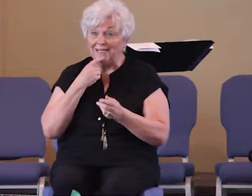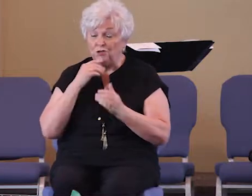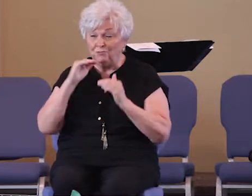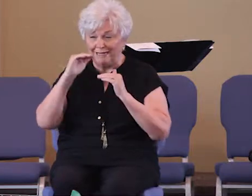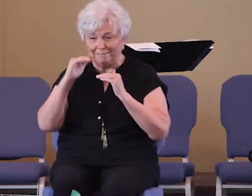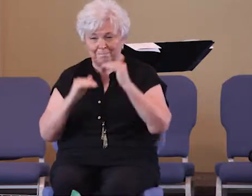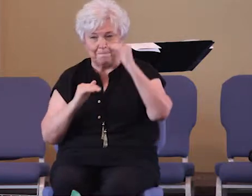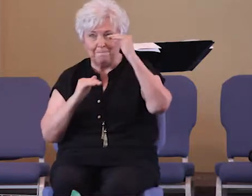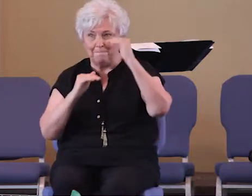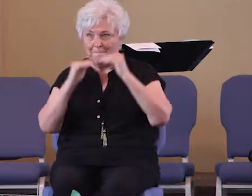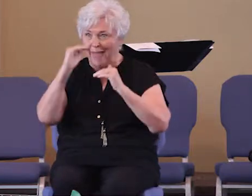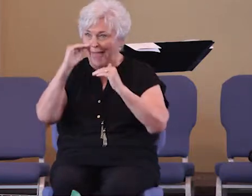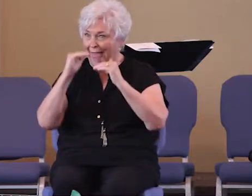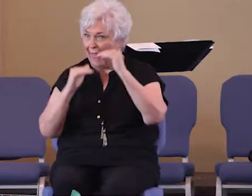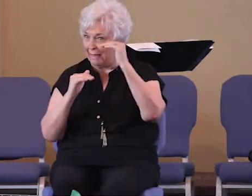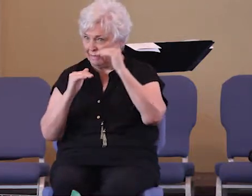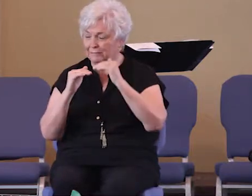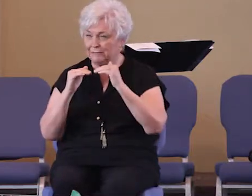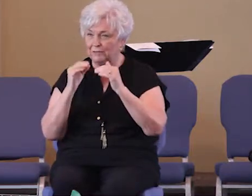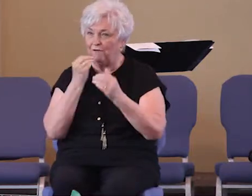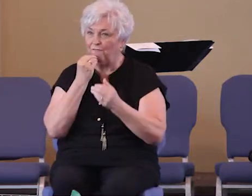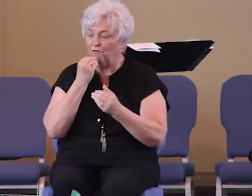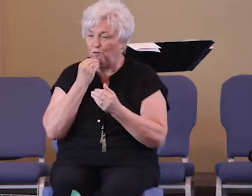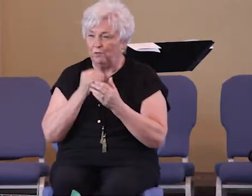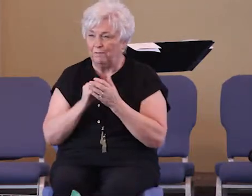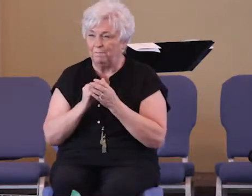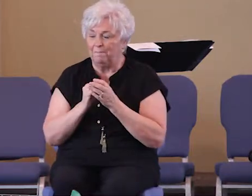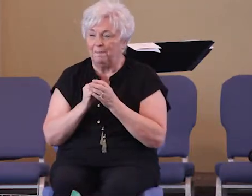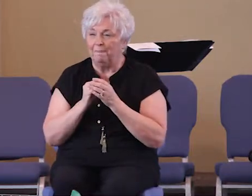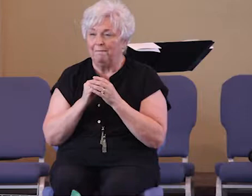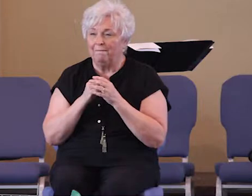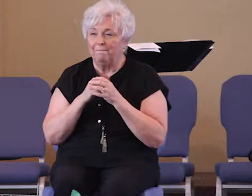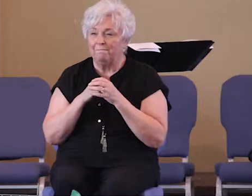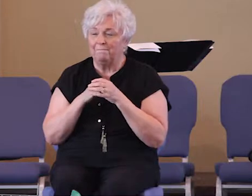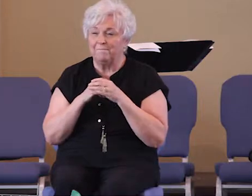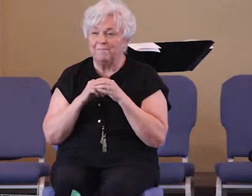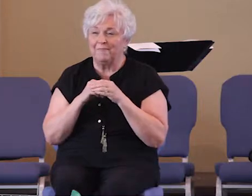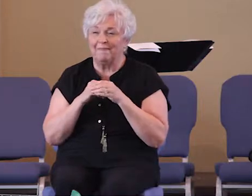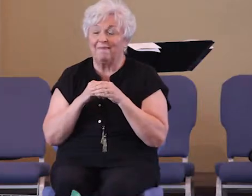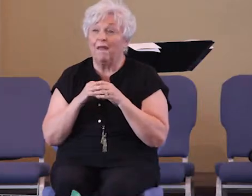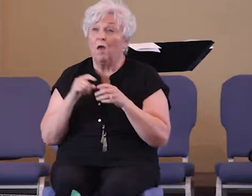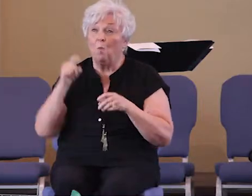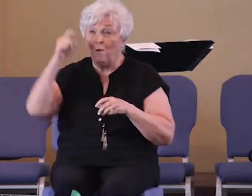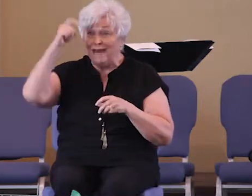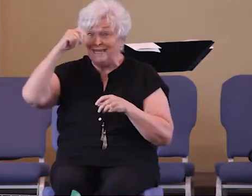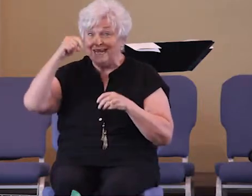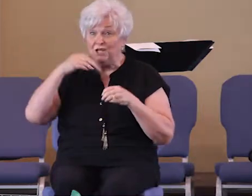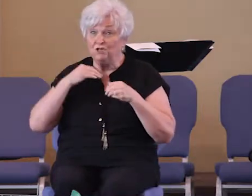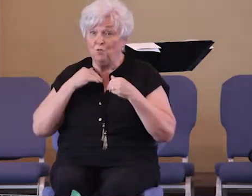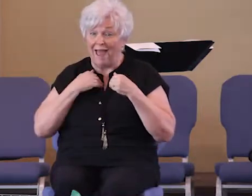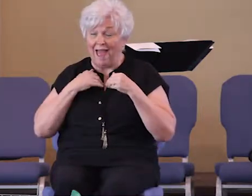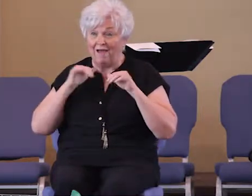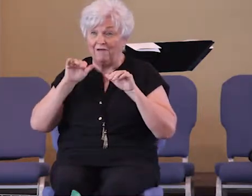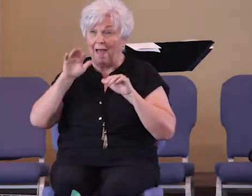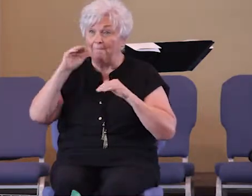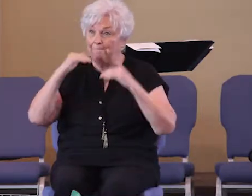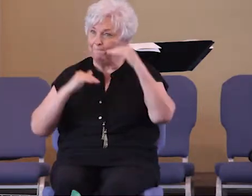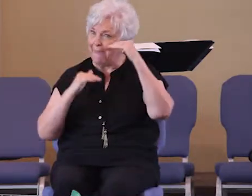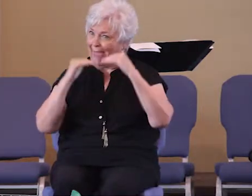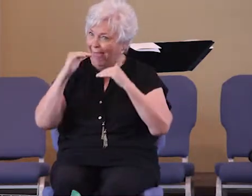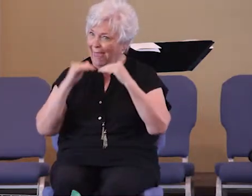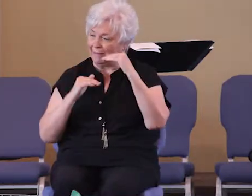fat. We need to have a good balance of carbs, protein, and fat,